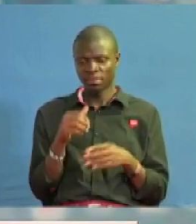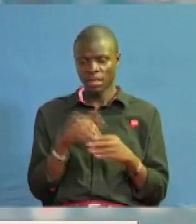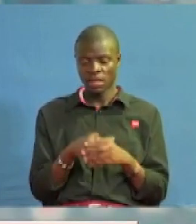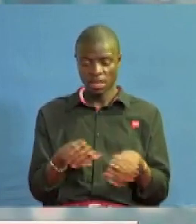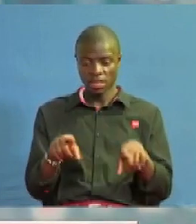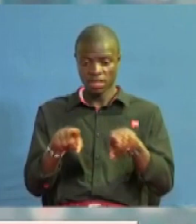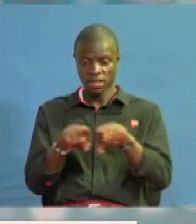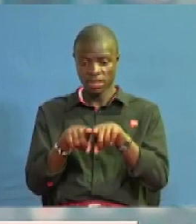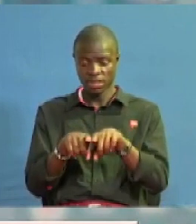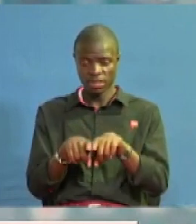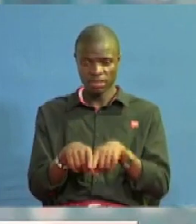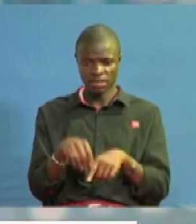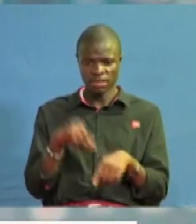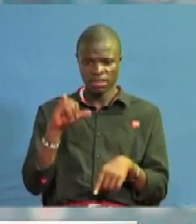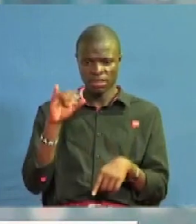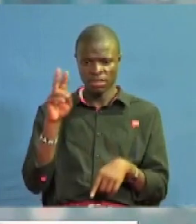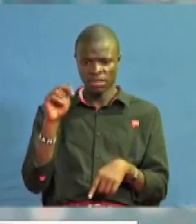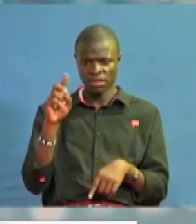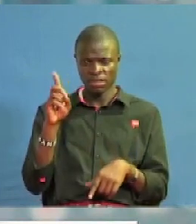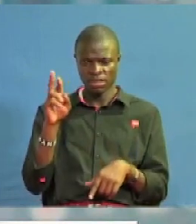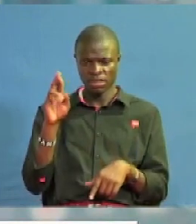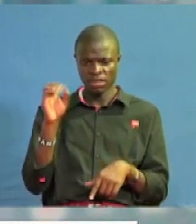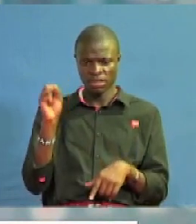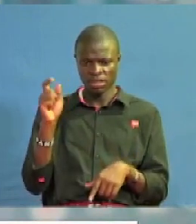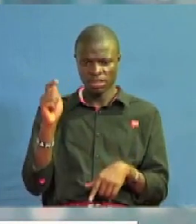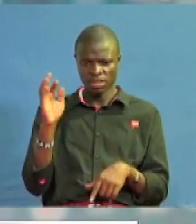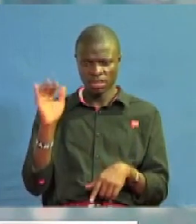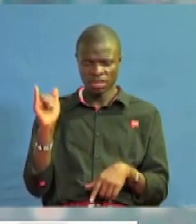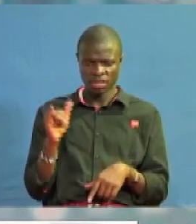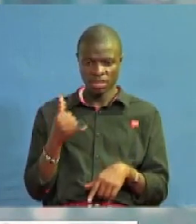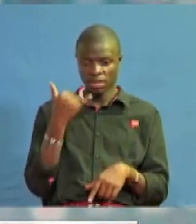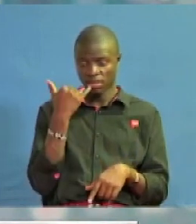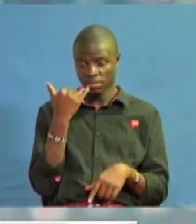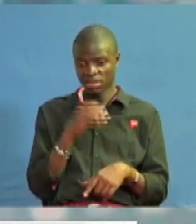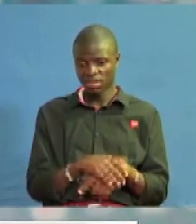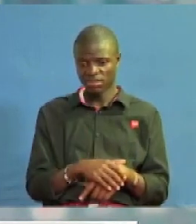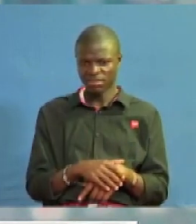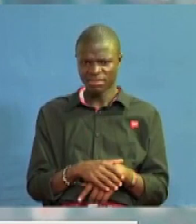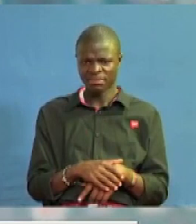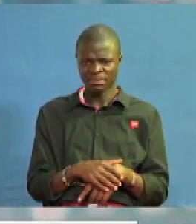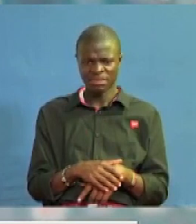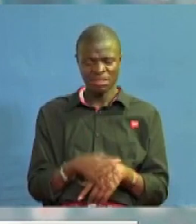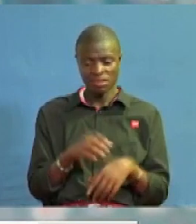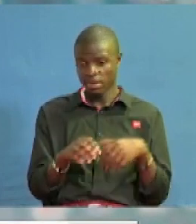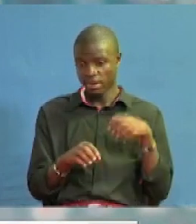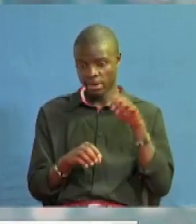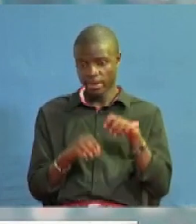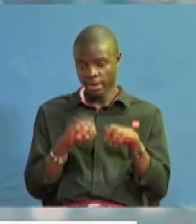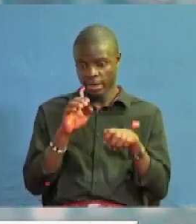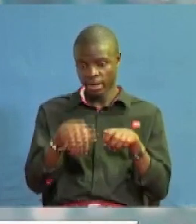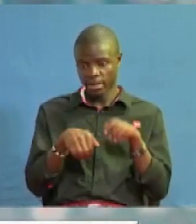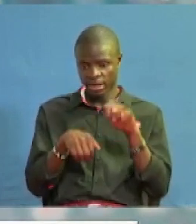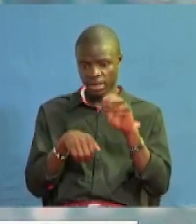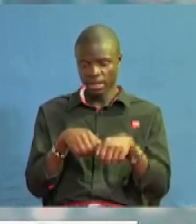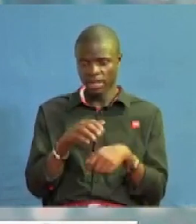in the same industry. Yeah. So you can buy banking, you can buy telecommunication, you can buy agricultural, you